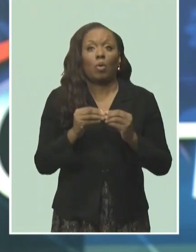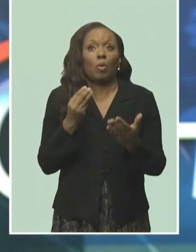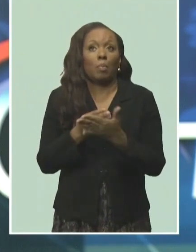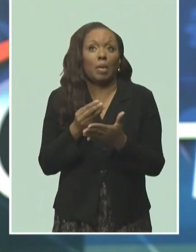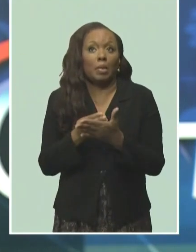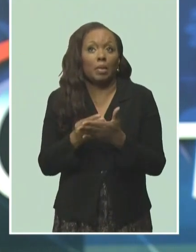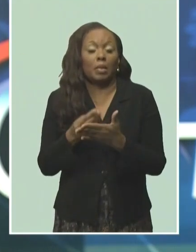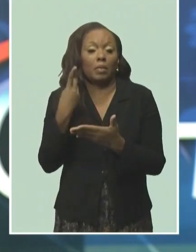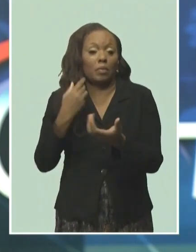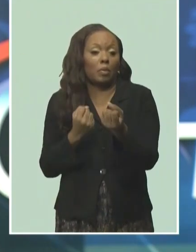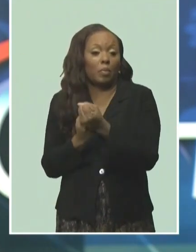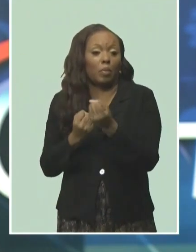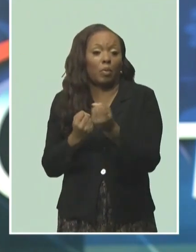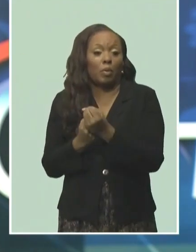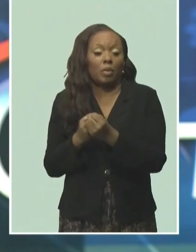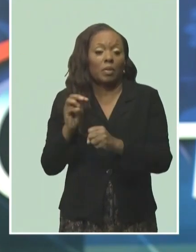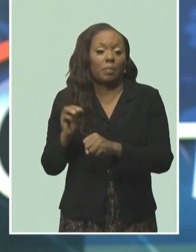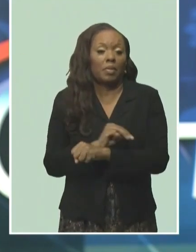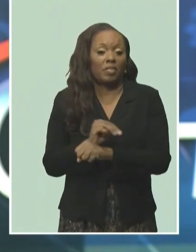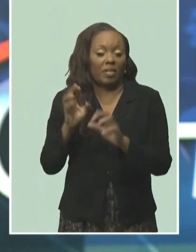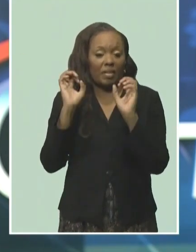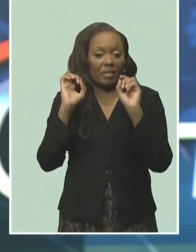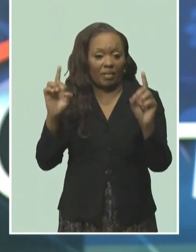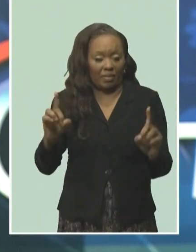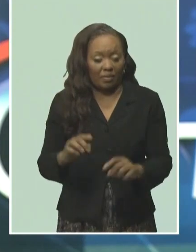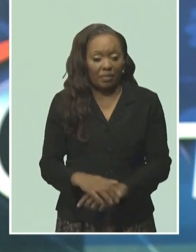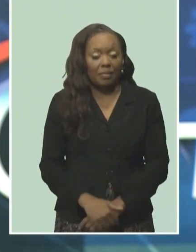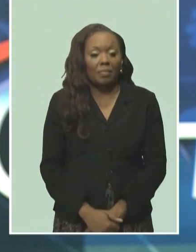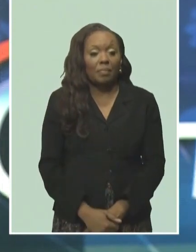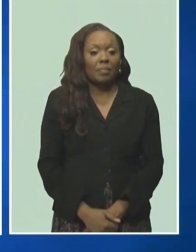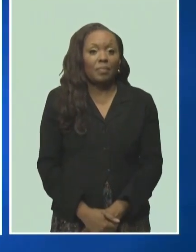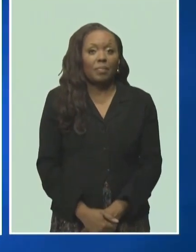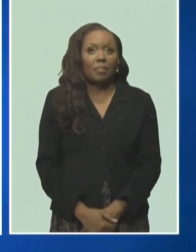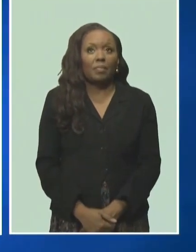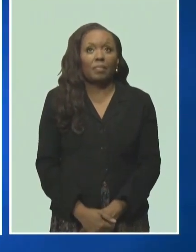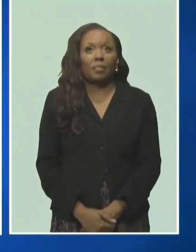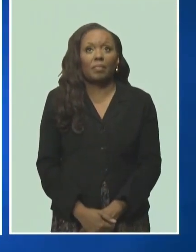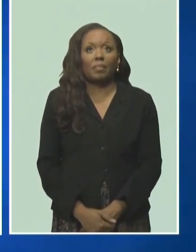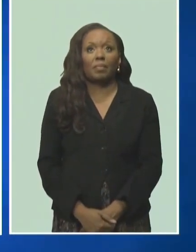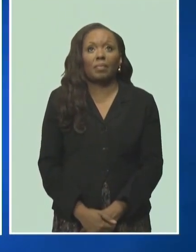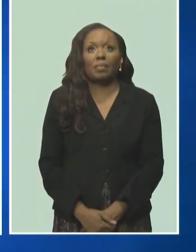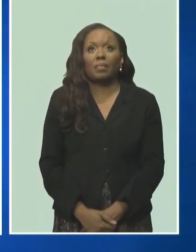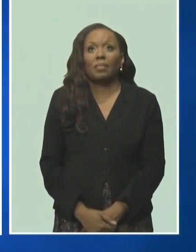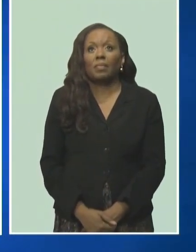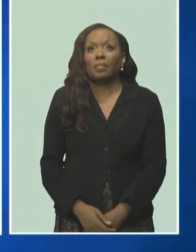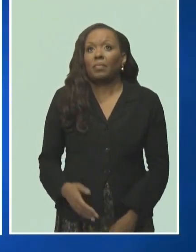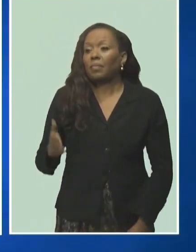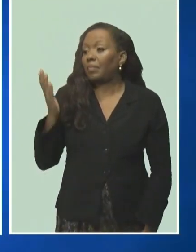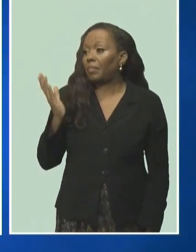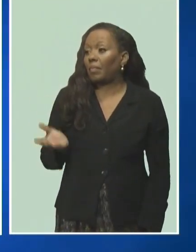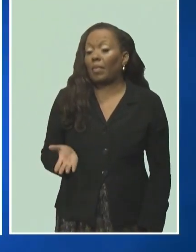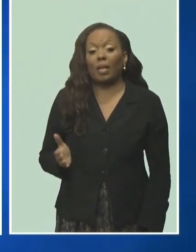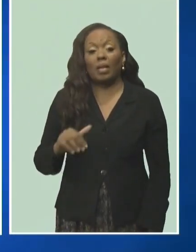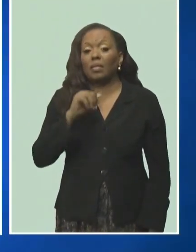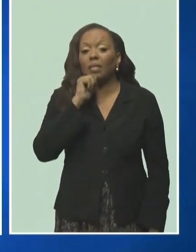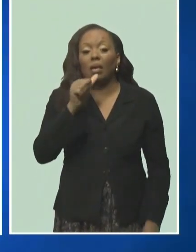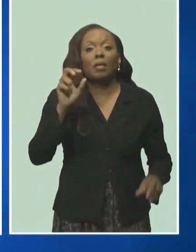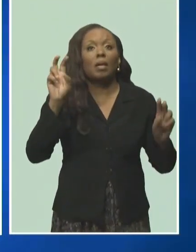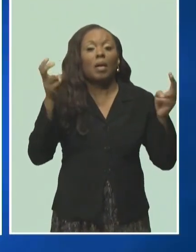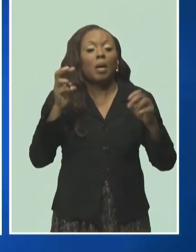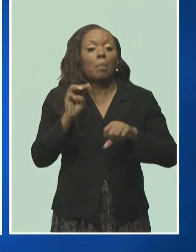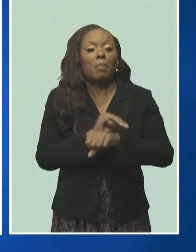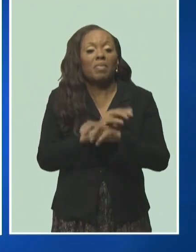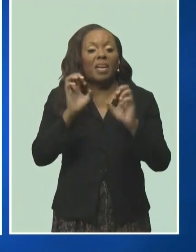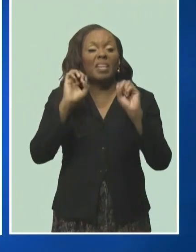of Education. Sharika Griffith reports. This is not a Ministry of Education project. This